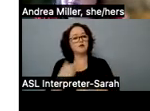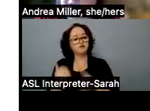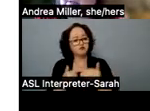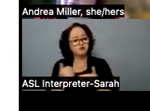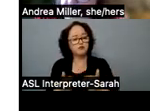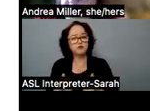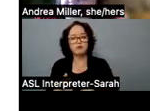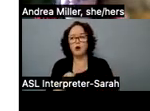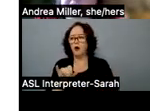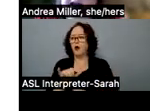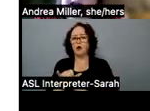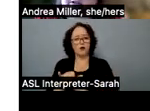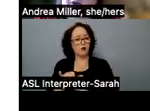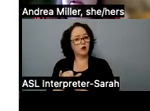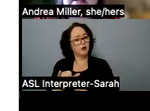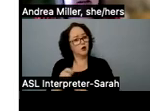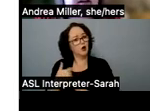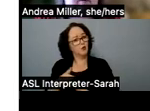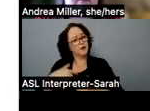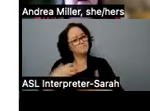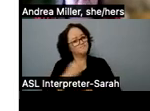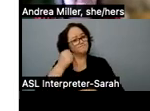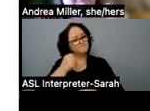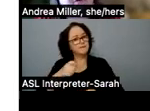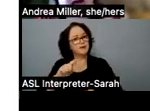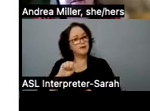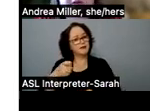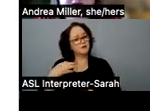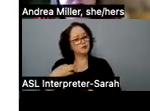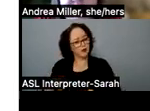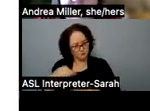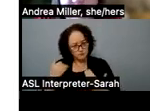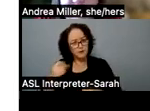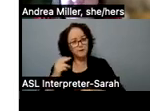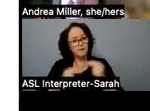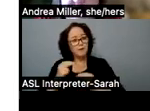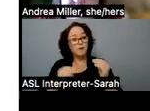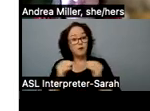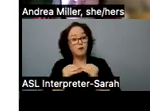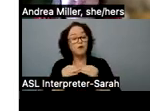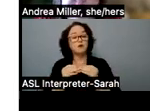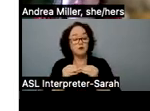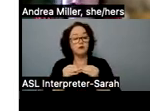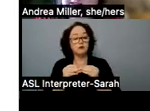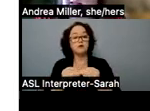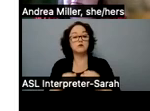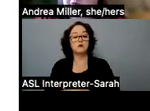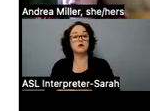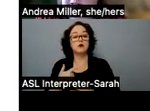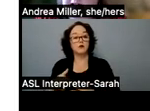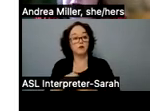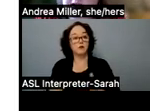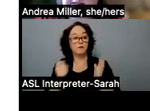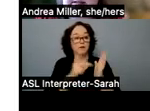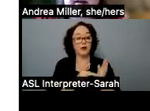We should build some more. And so we did. And we thought, well, let's go back to Kentucky Housing Corporation and let's ask them for